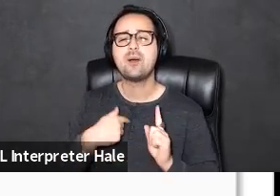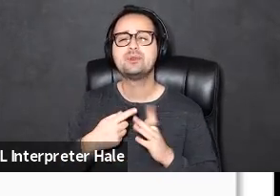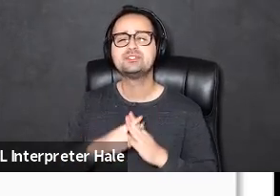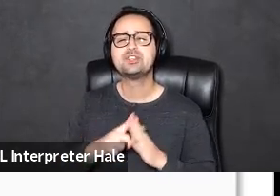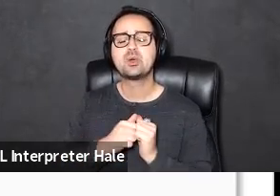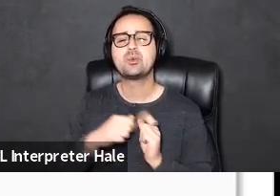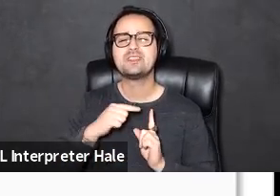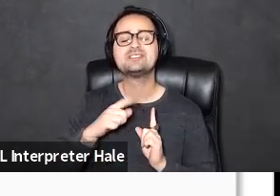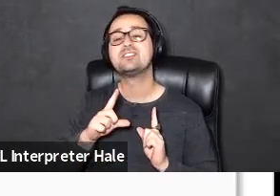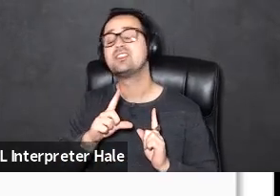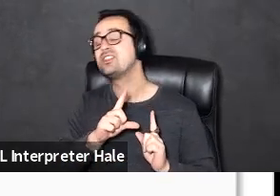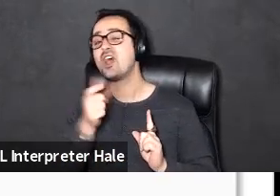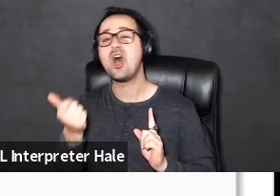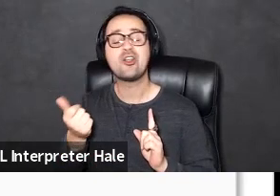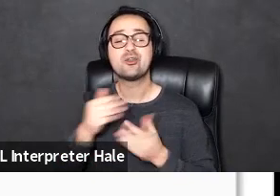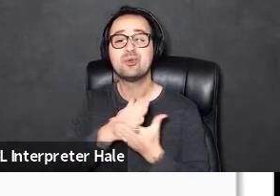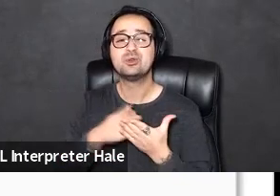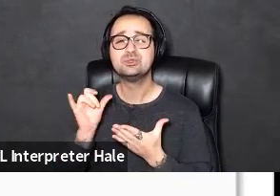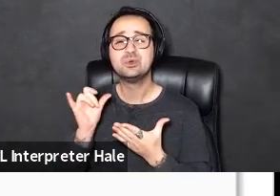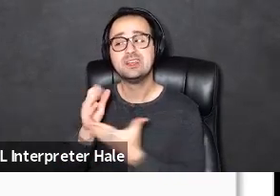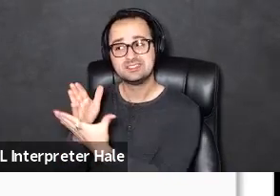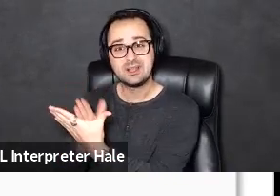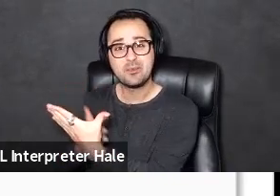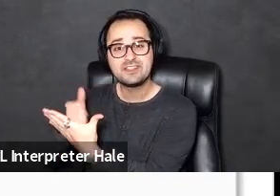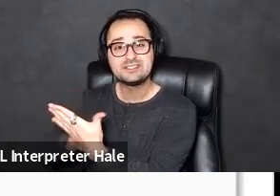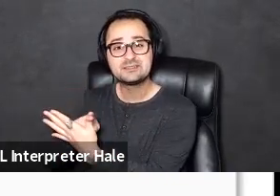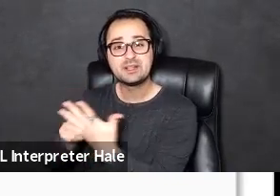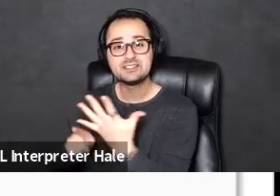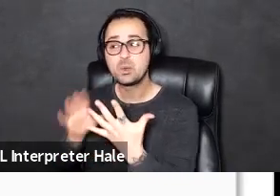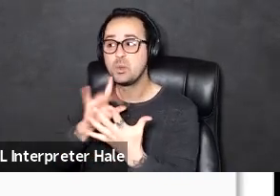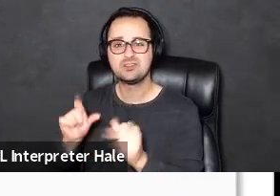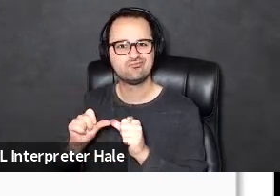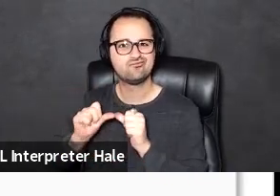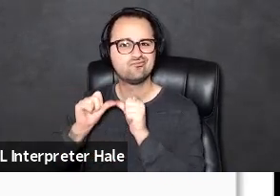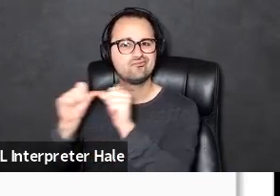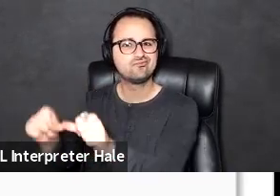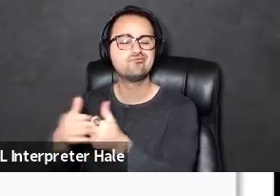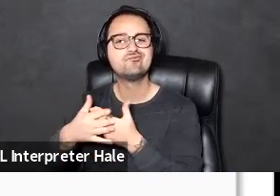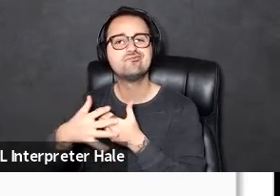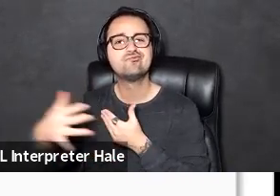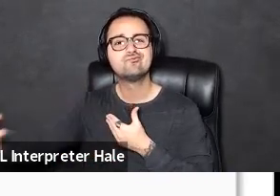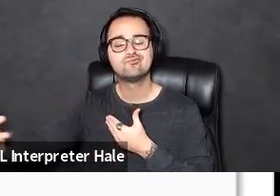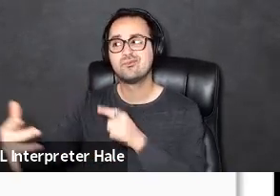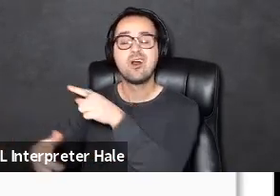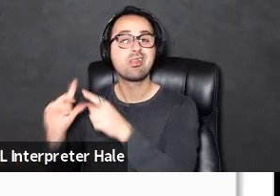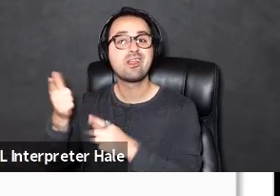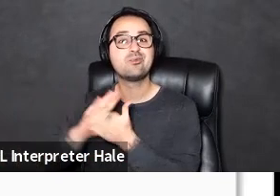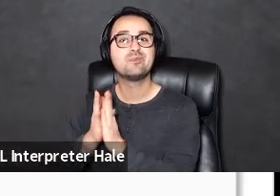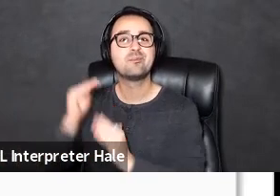other conversation is that some of these expenses will carry on for your child when they are an